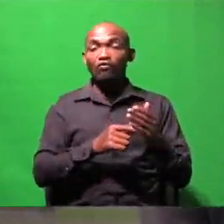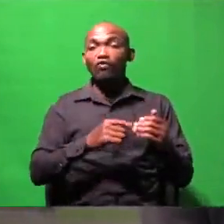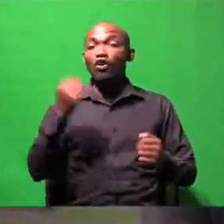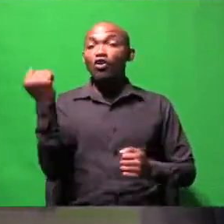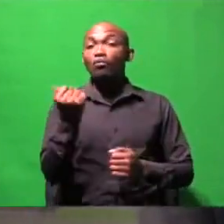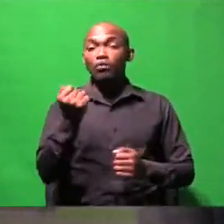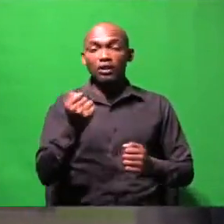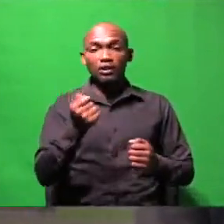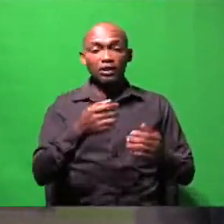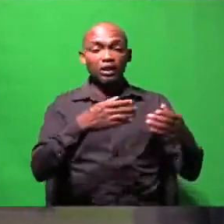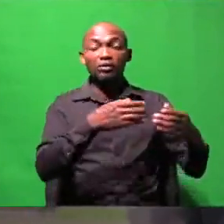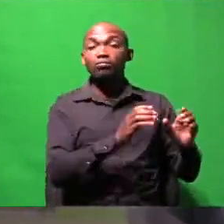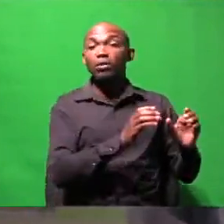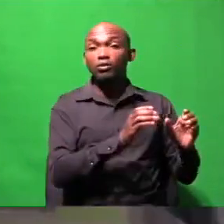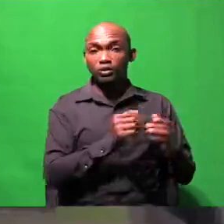compound.